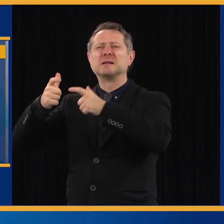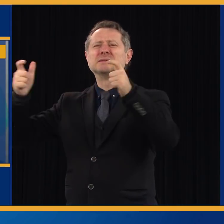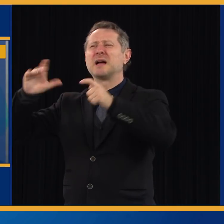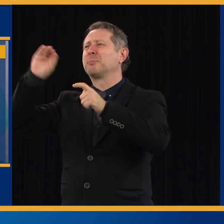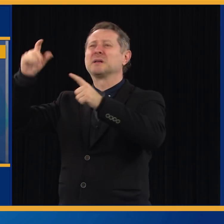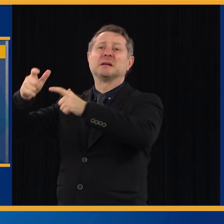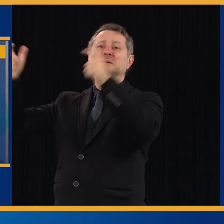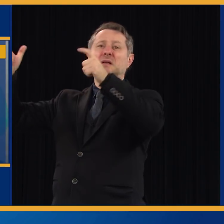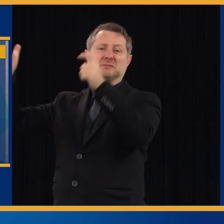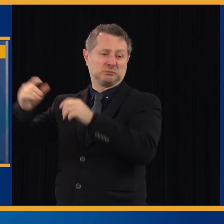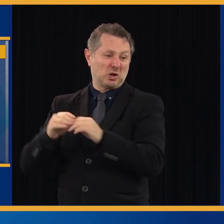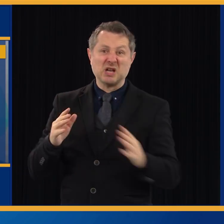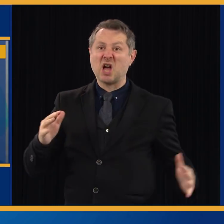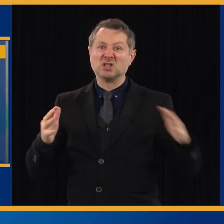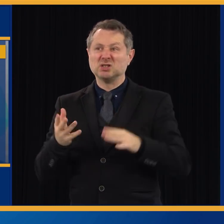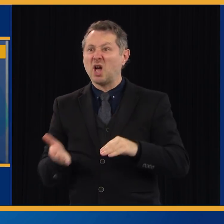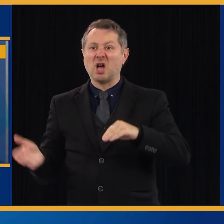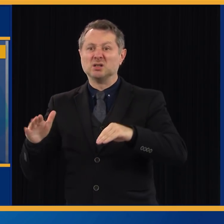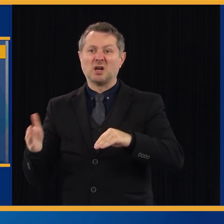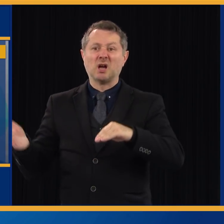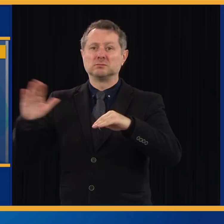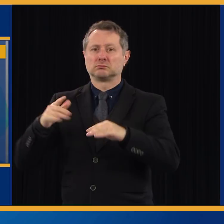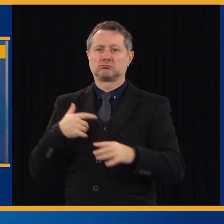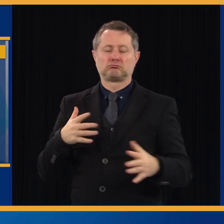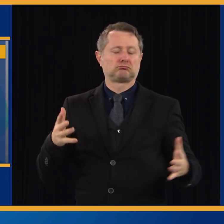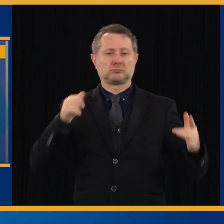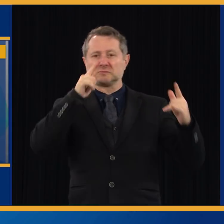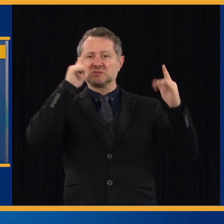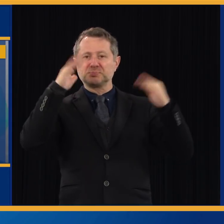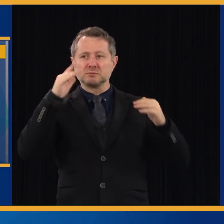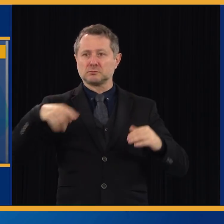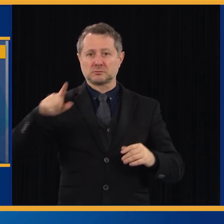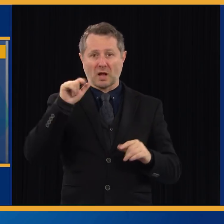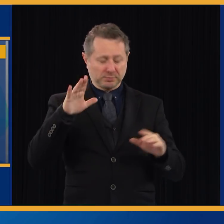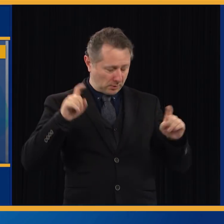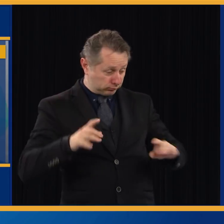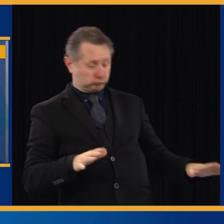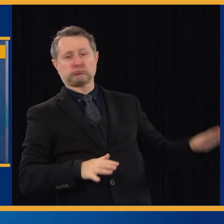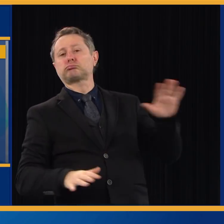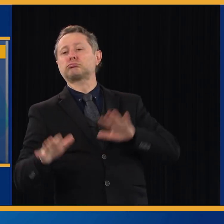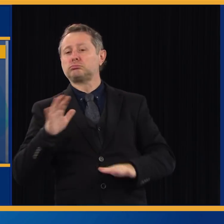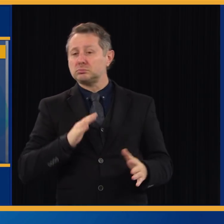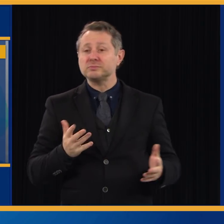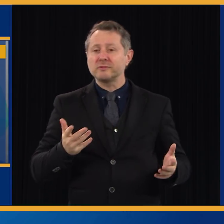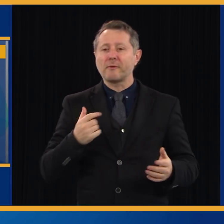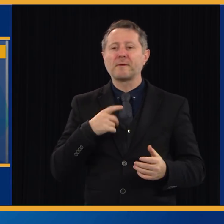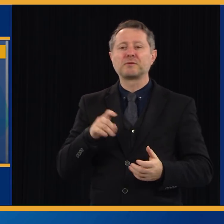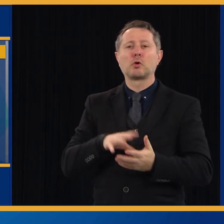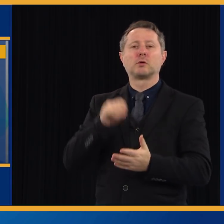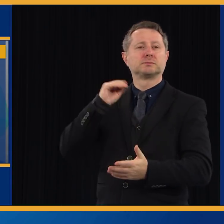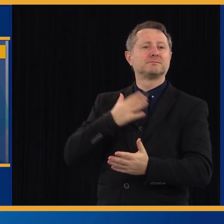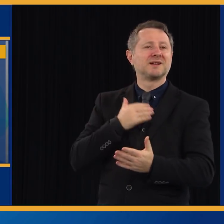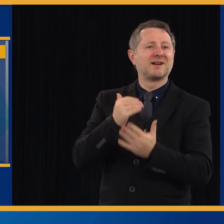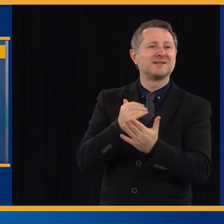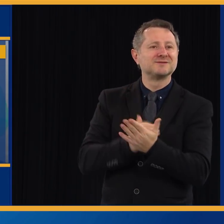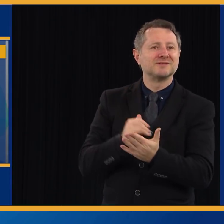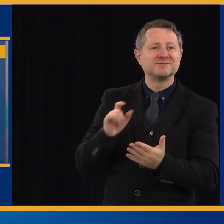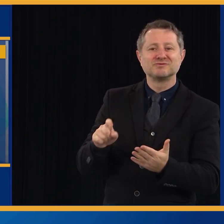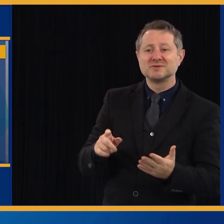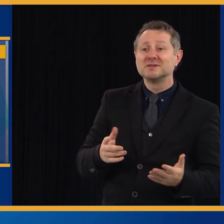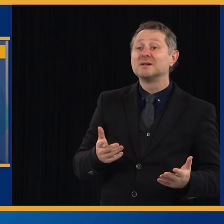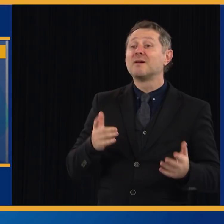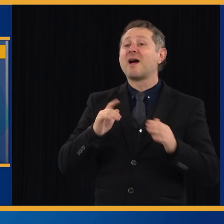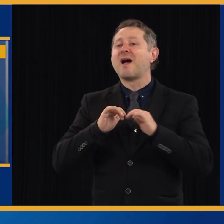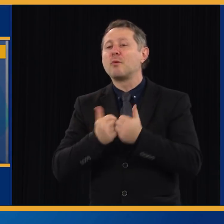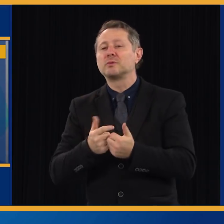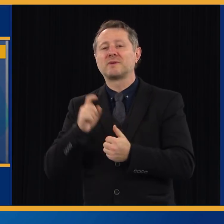ways. And it's one of the lessons we will learn. But for us, it came out of the blue. How does it work? You have national